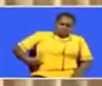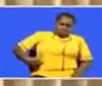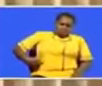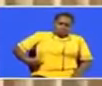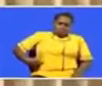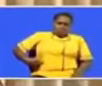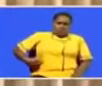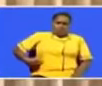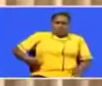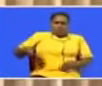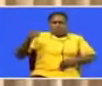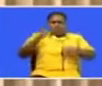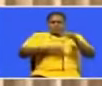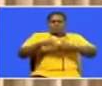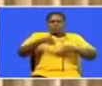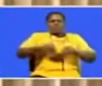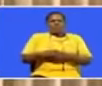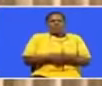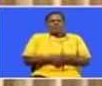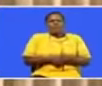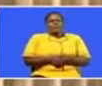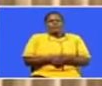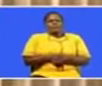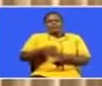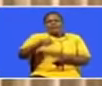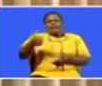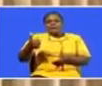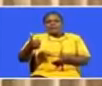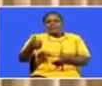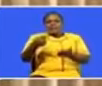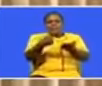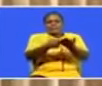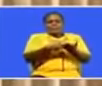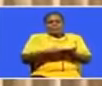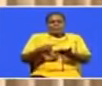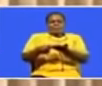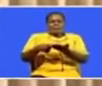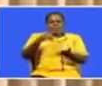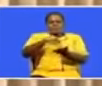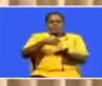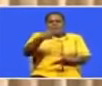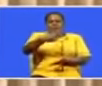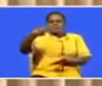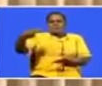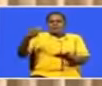state interventions on drought. Among other issues discussed include the